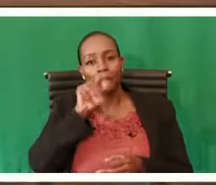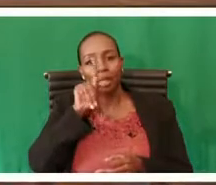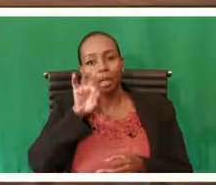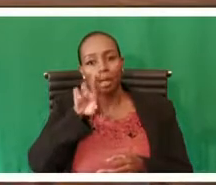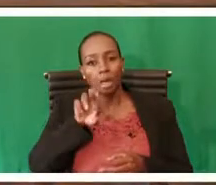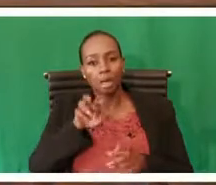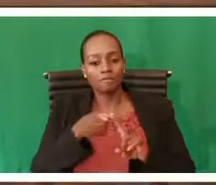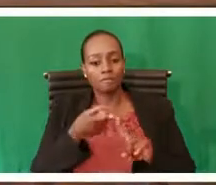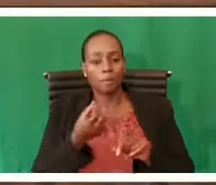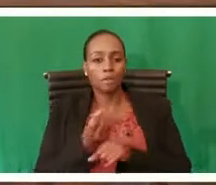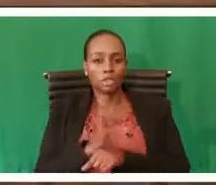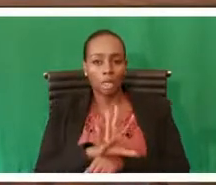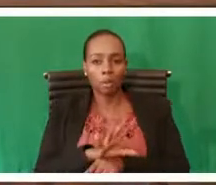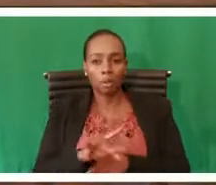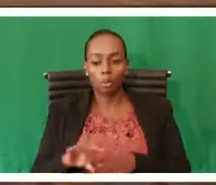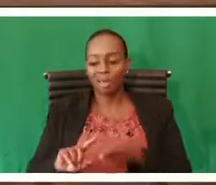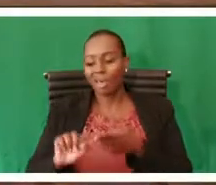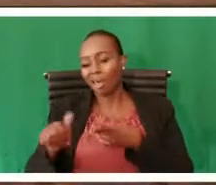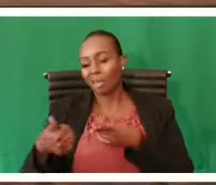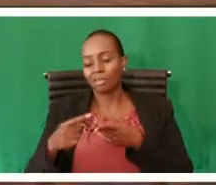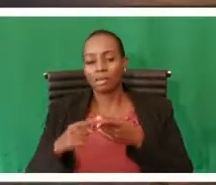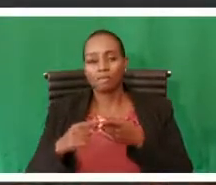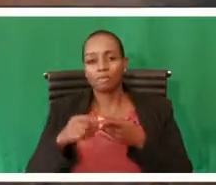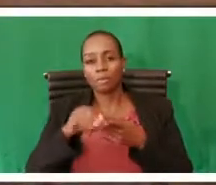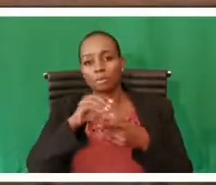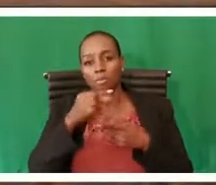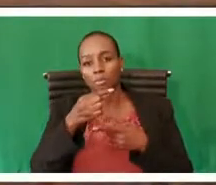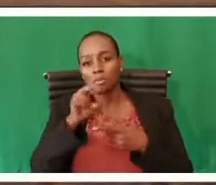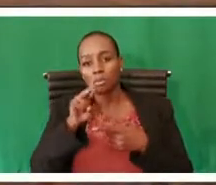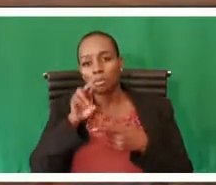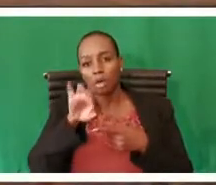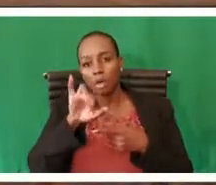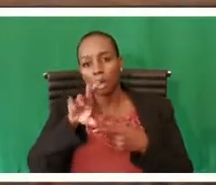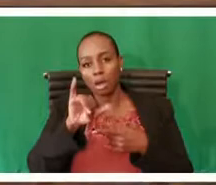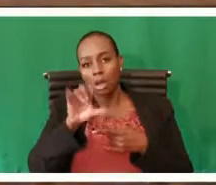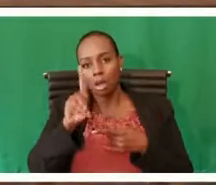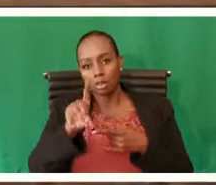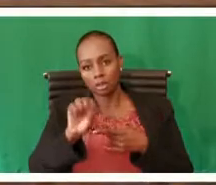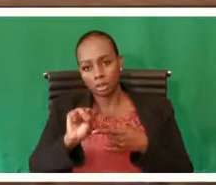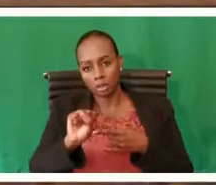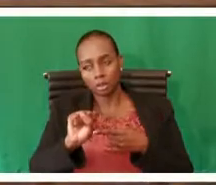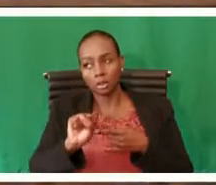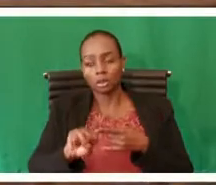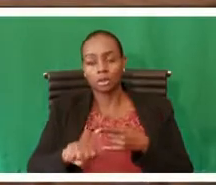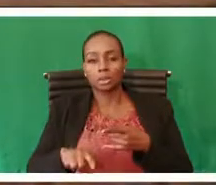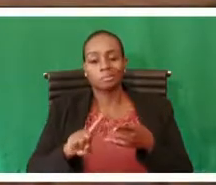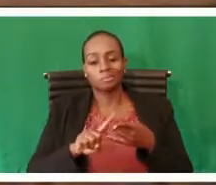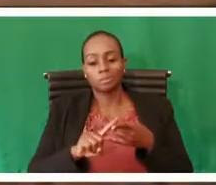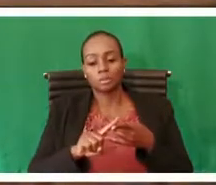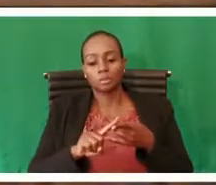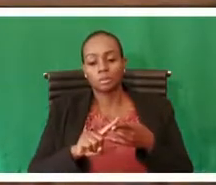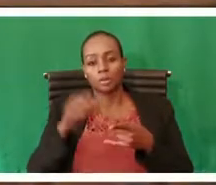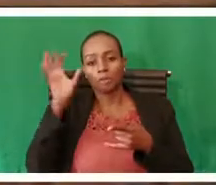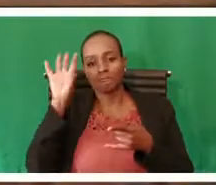Pongani from the Guard, is also representing Free State Sun.